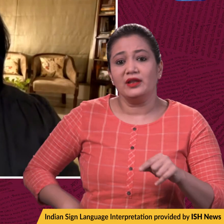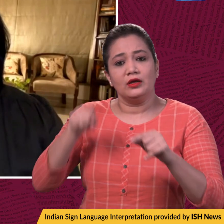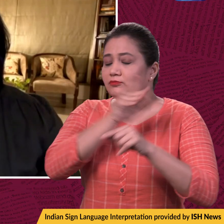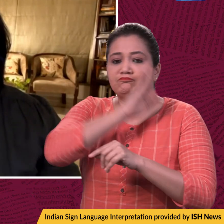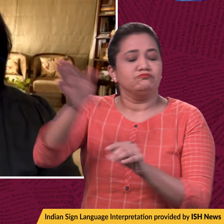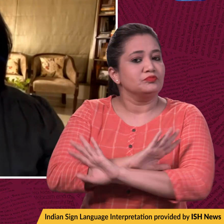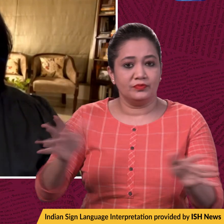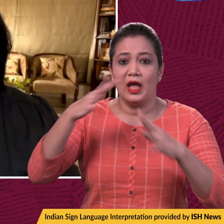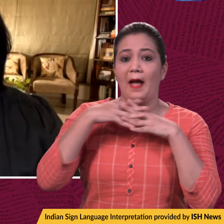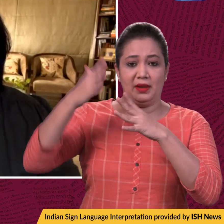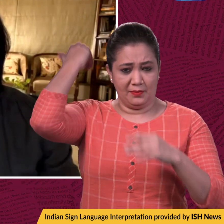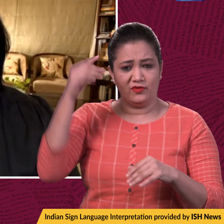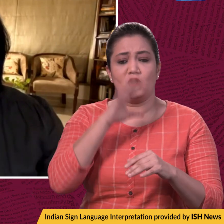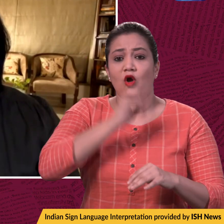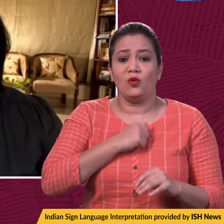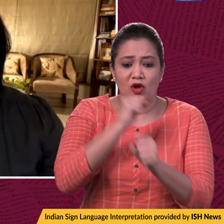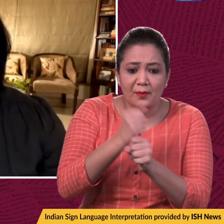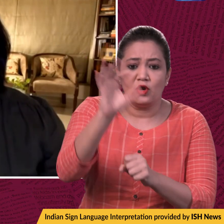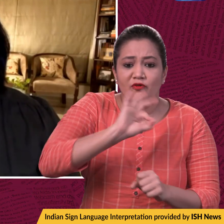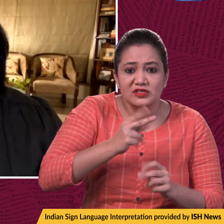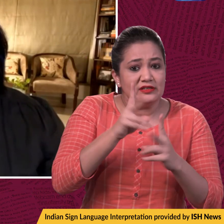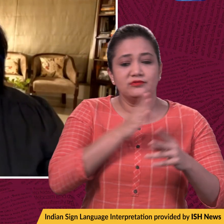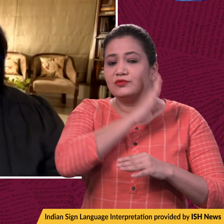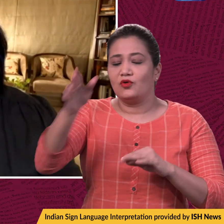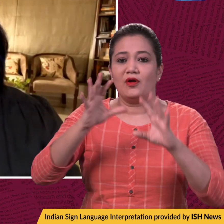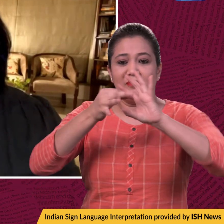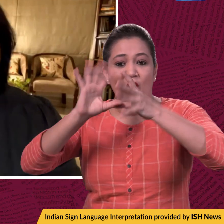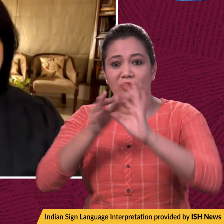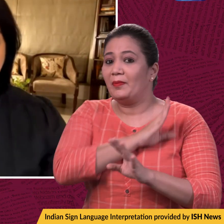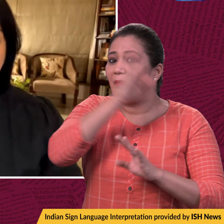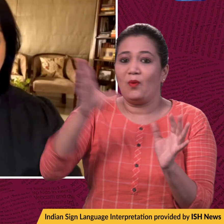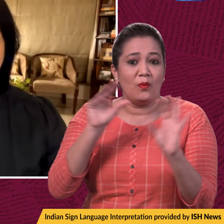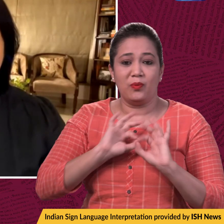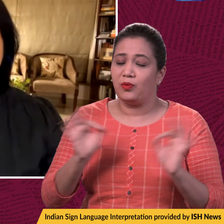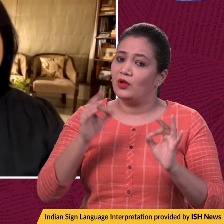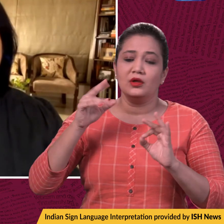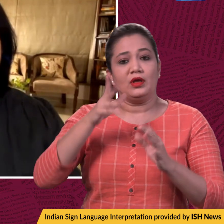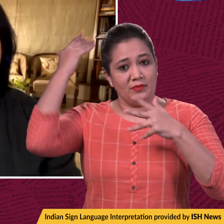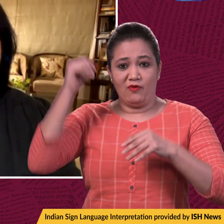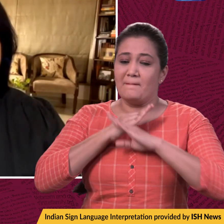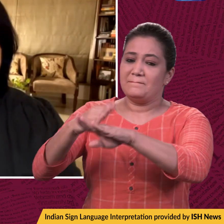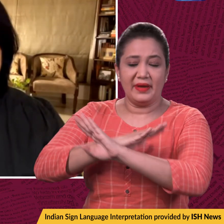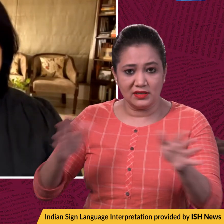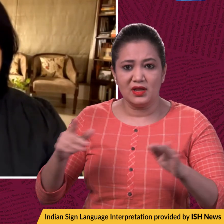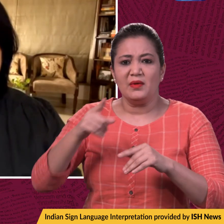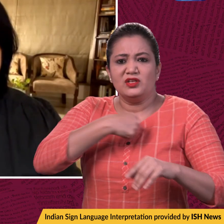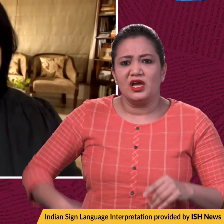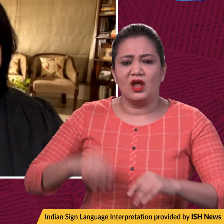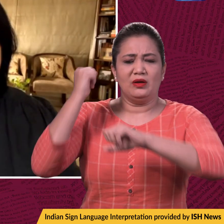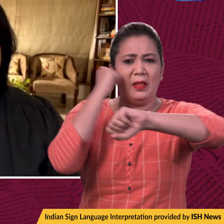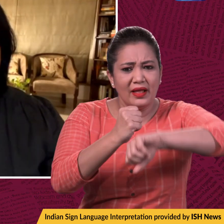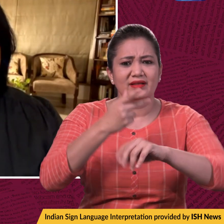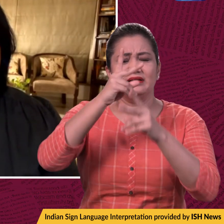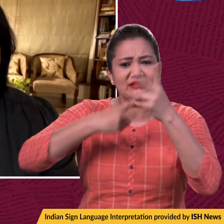The United States had earlier said its government officials will boycott February's Beijing Olympics because of China's human rights